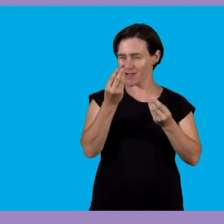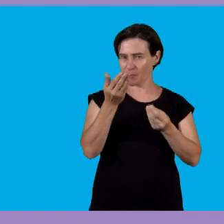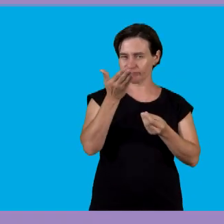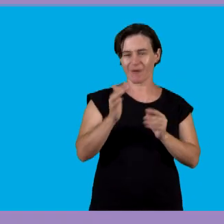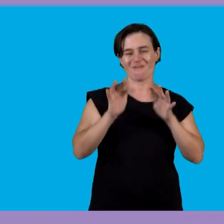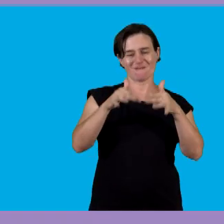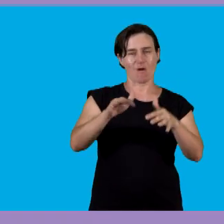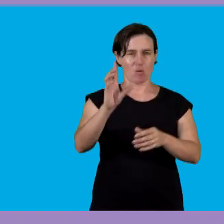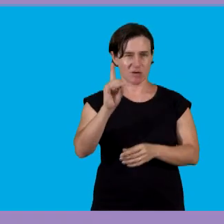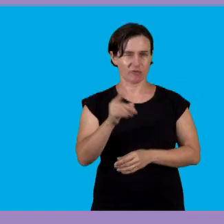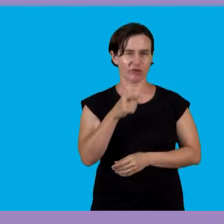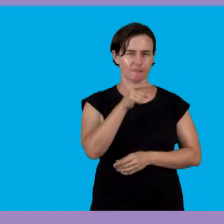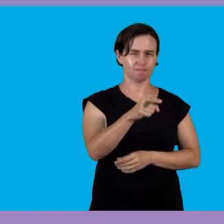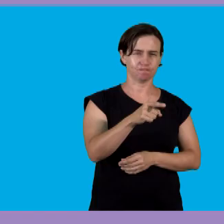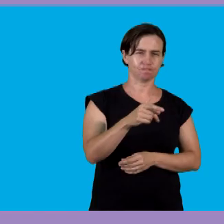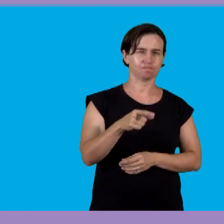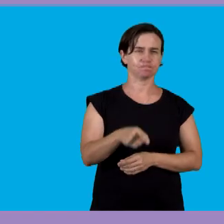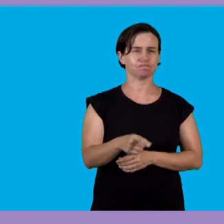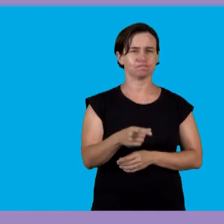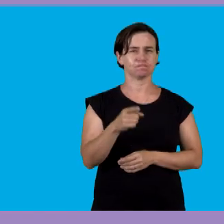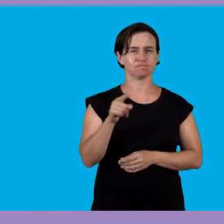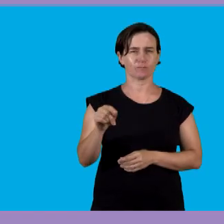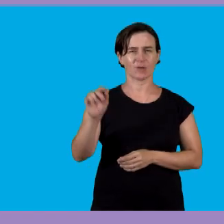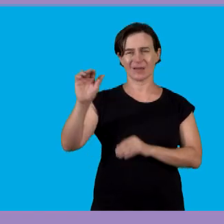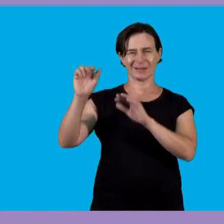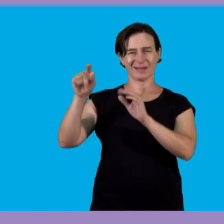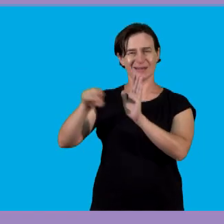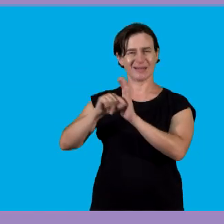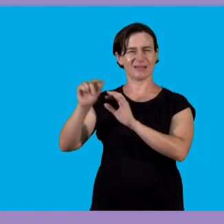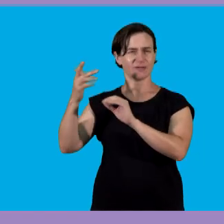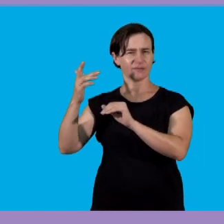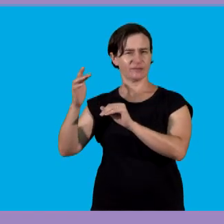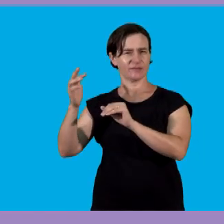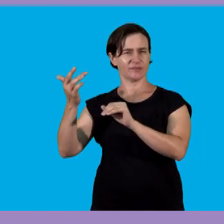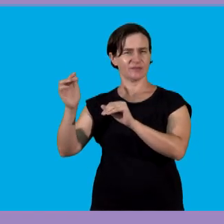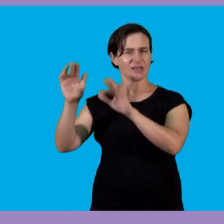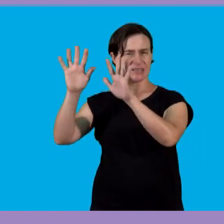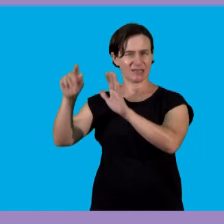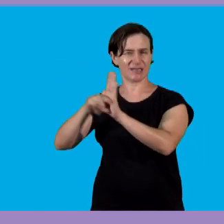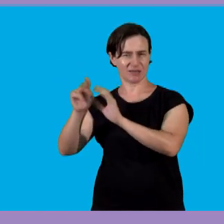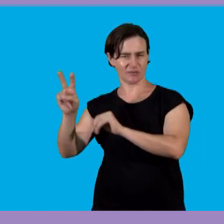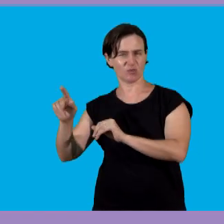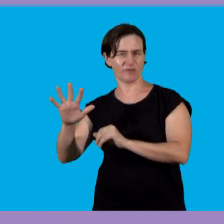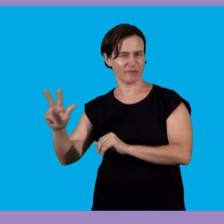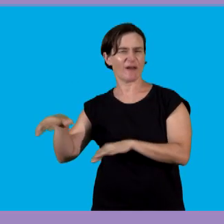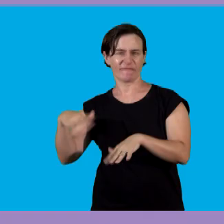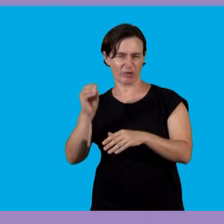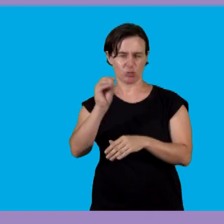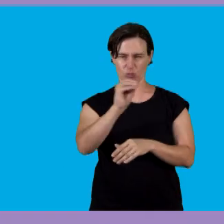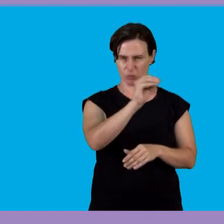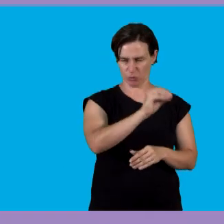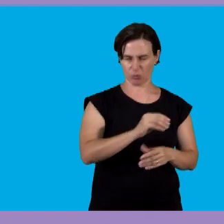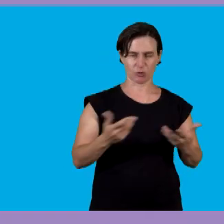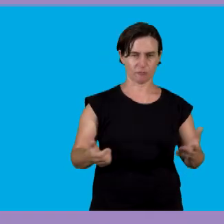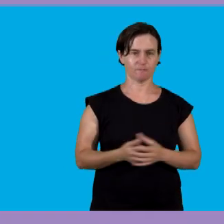an input value of 15, the output value of 58 has already been filled out in our table. So